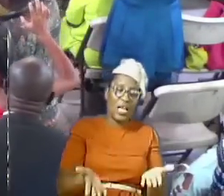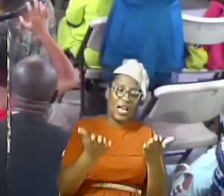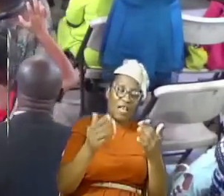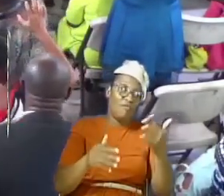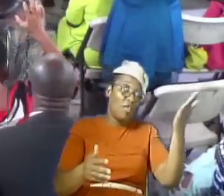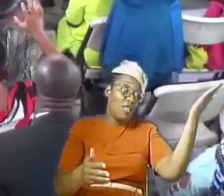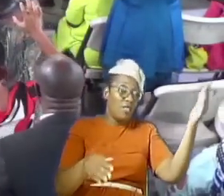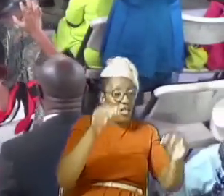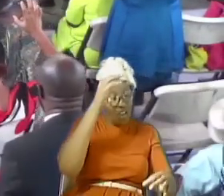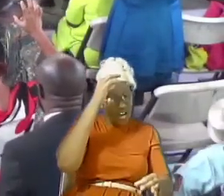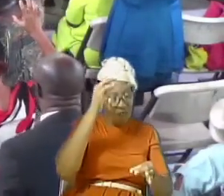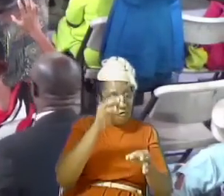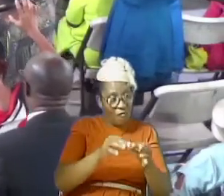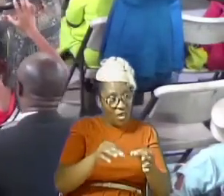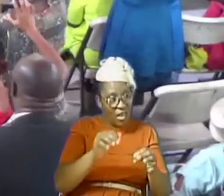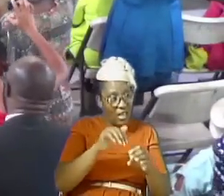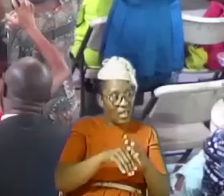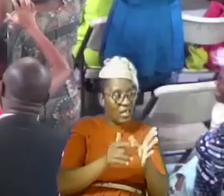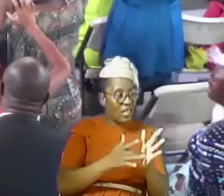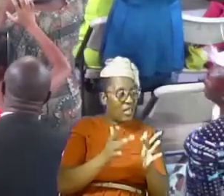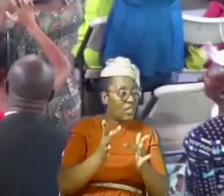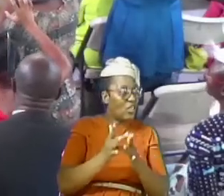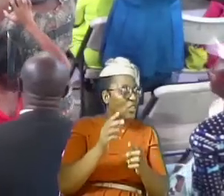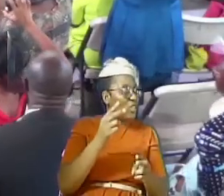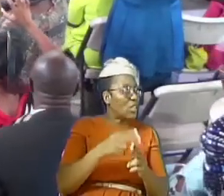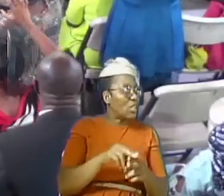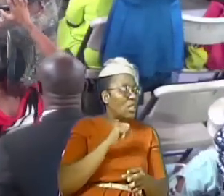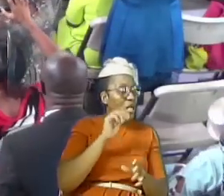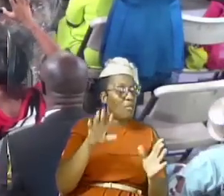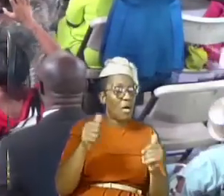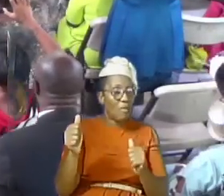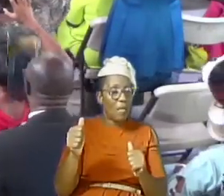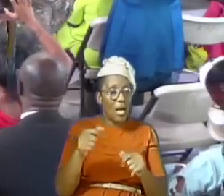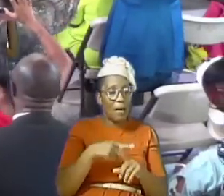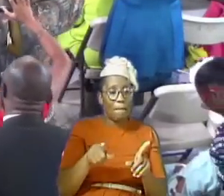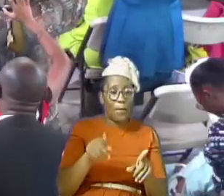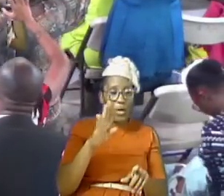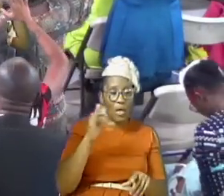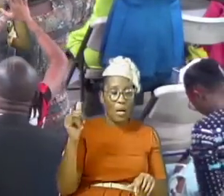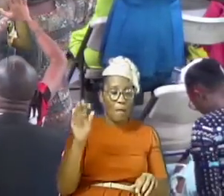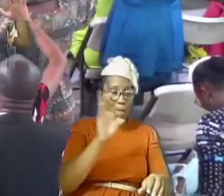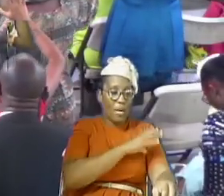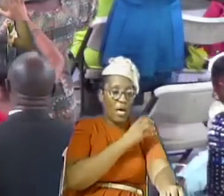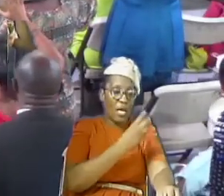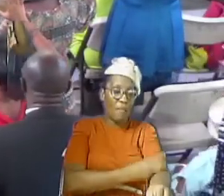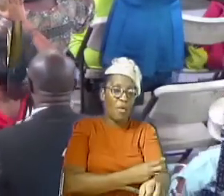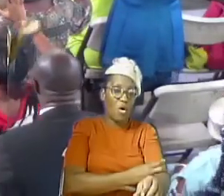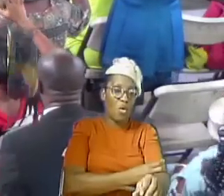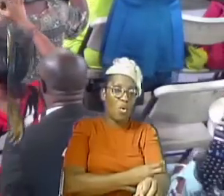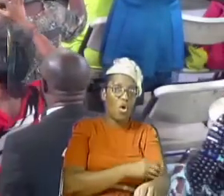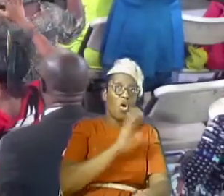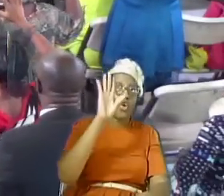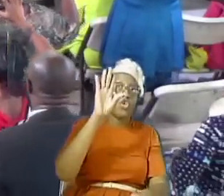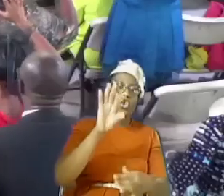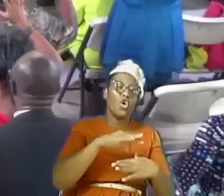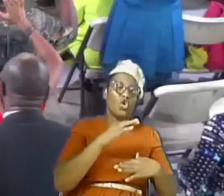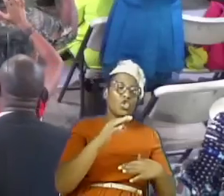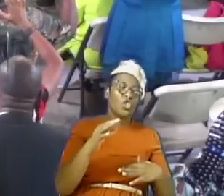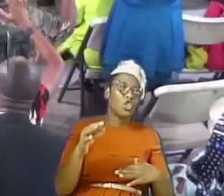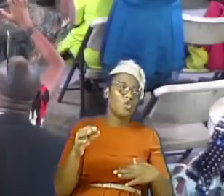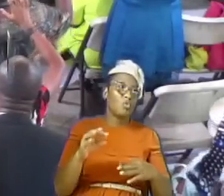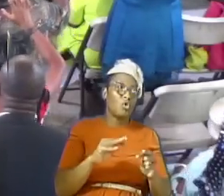In the name of Jesus Christ. For it's not by might today or by power, but it's by your spirit. Move, Holy